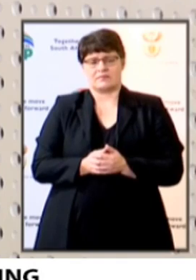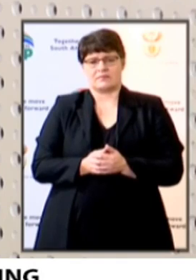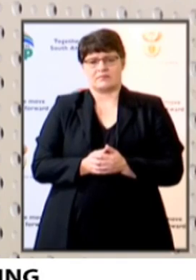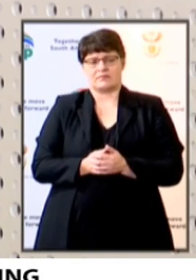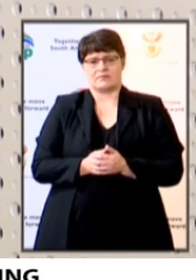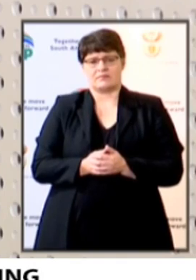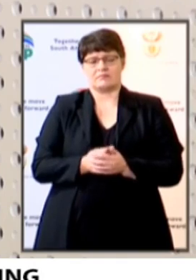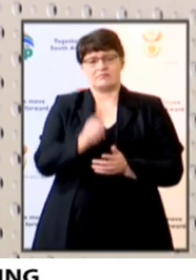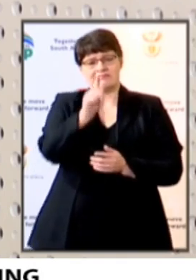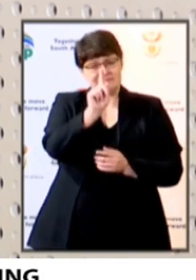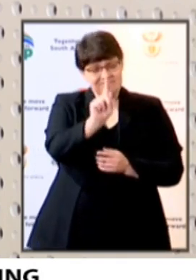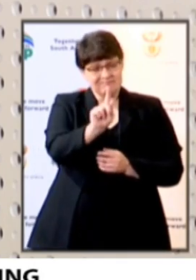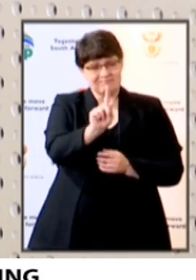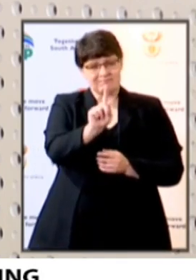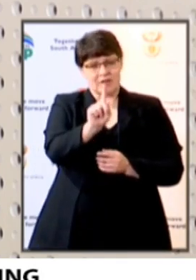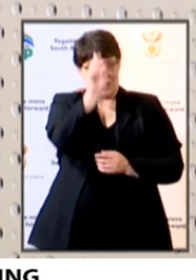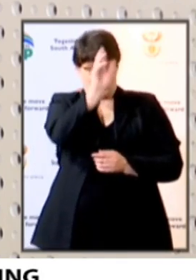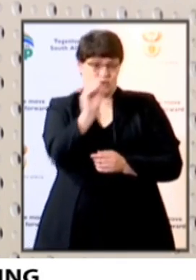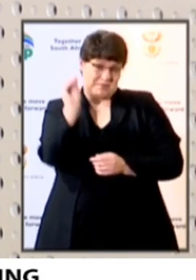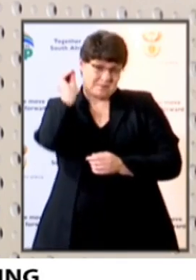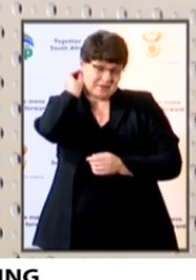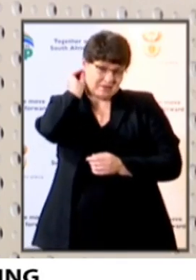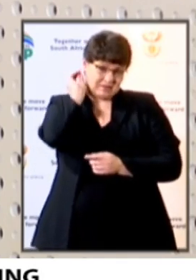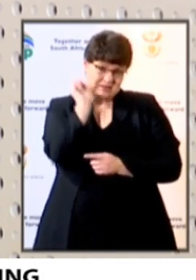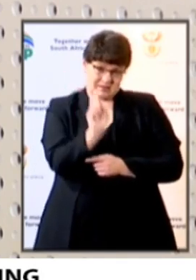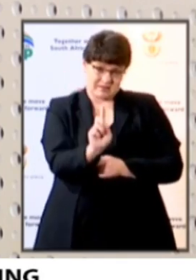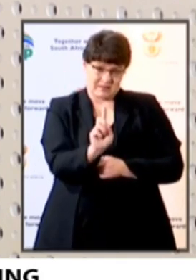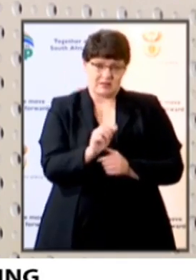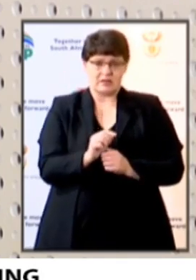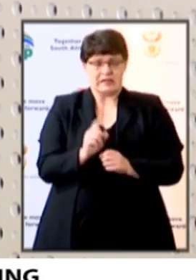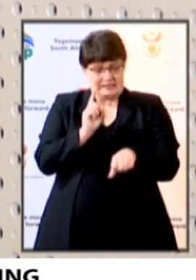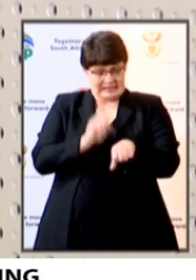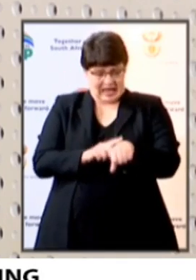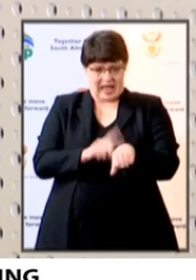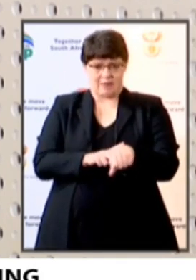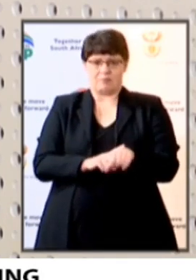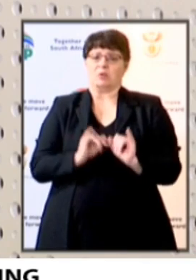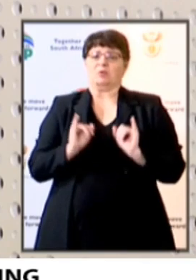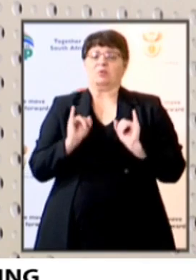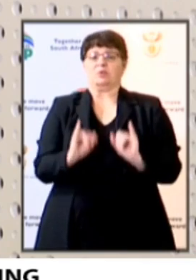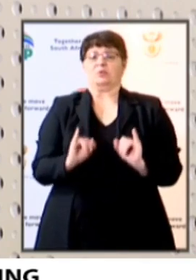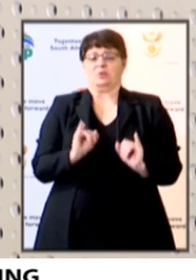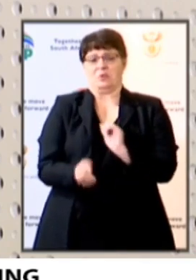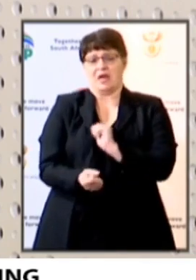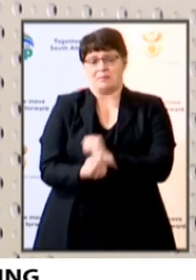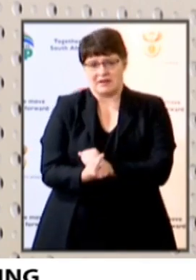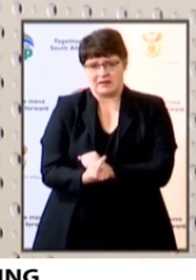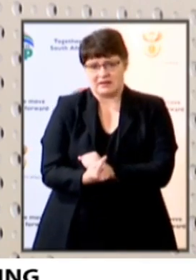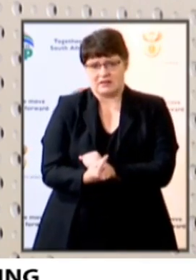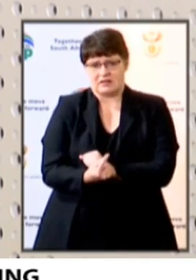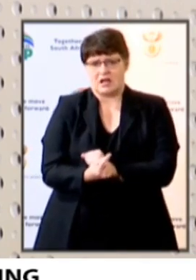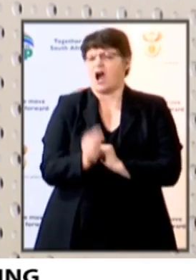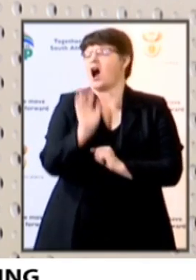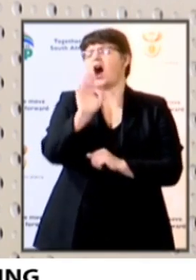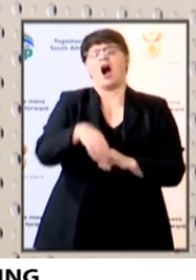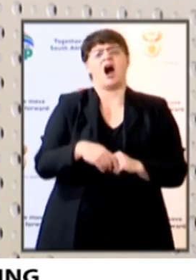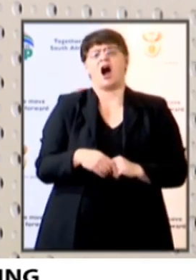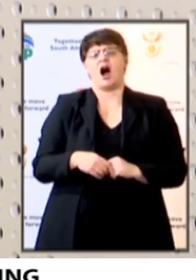And we must bear in mind also that in this epidemic, nobody can say, I'll keep